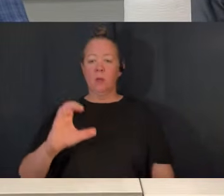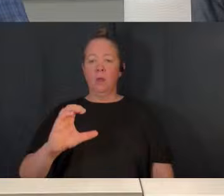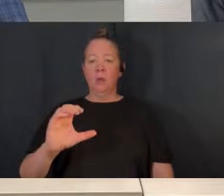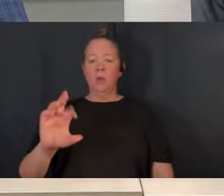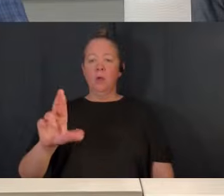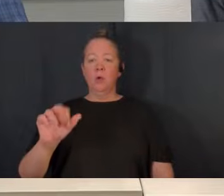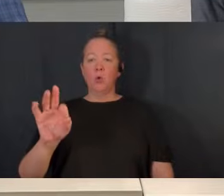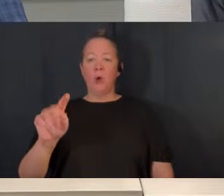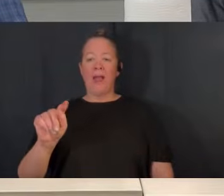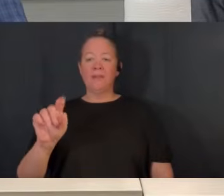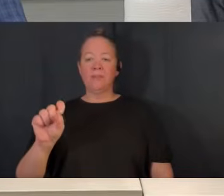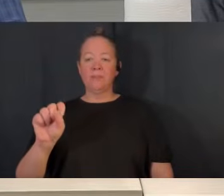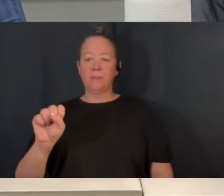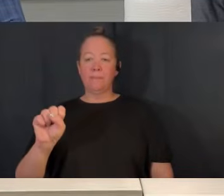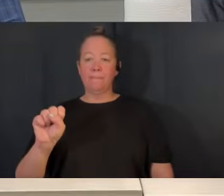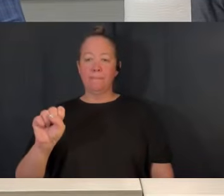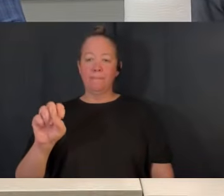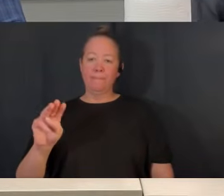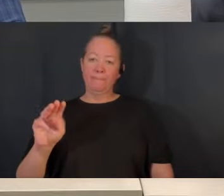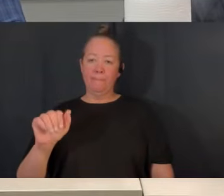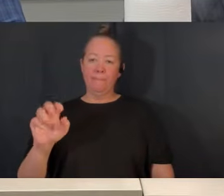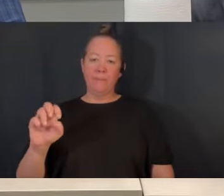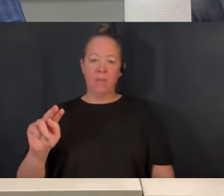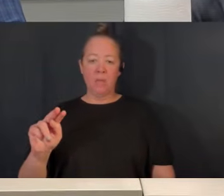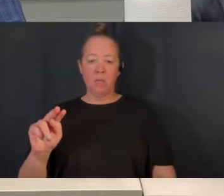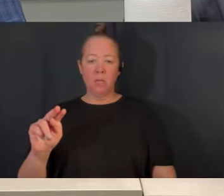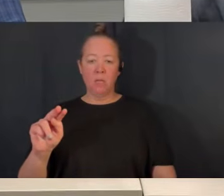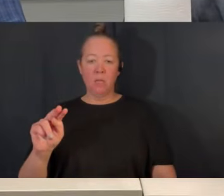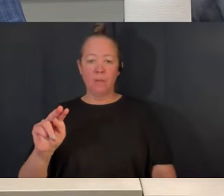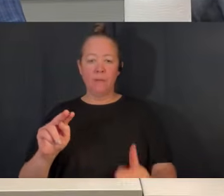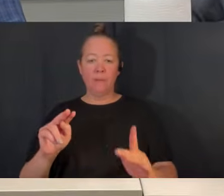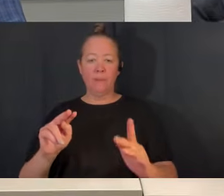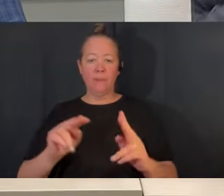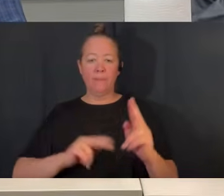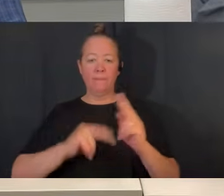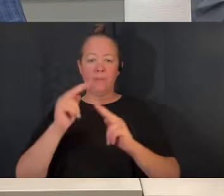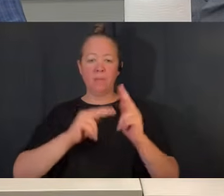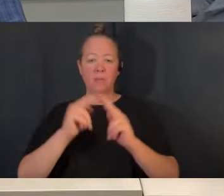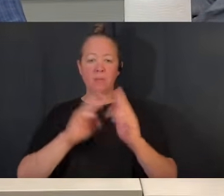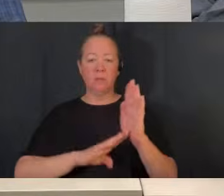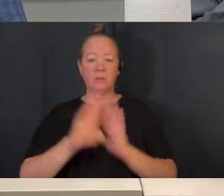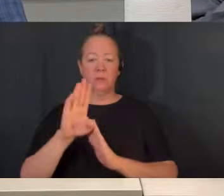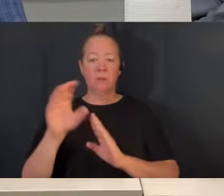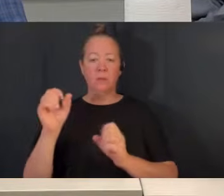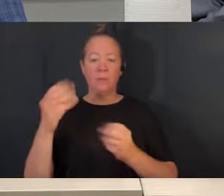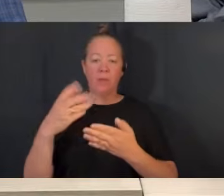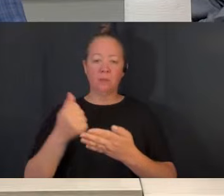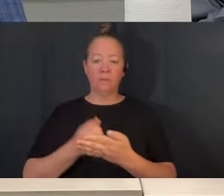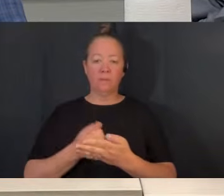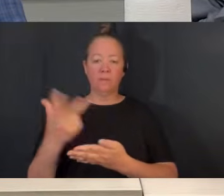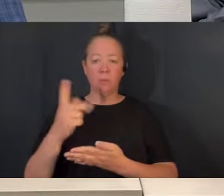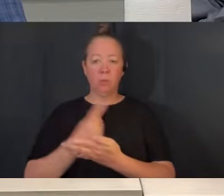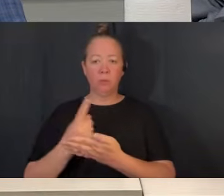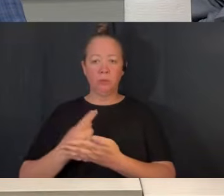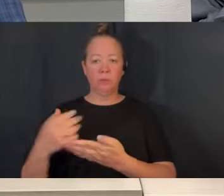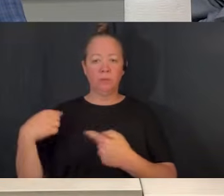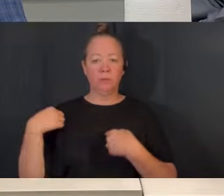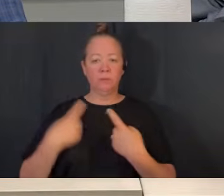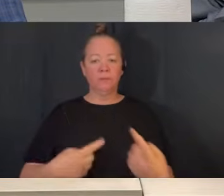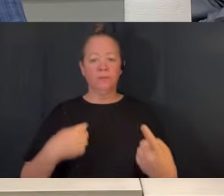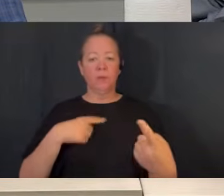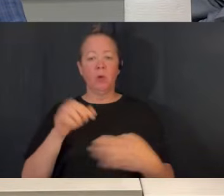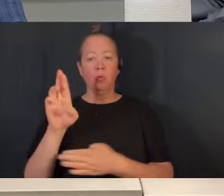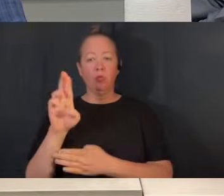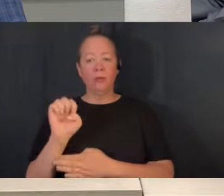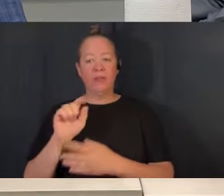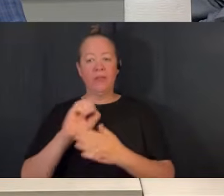weeks, I've been working closely with Councilmember Tansey to explore redevelopment opportunities for the Craftsman Building